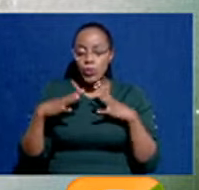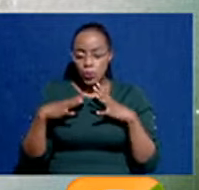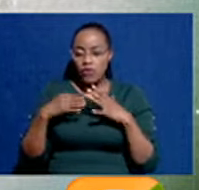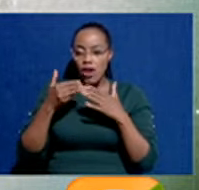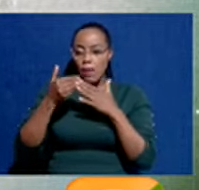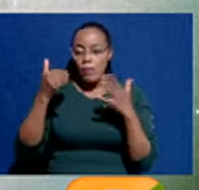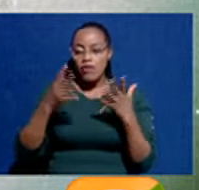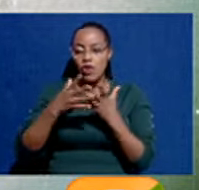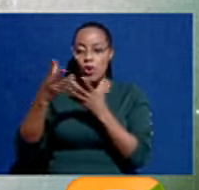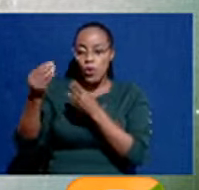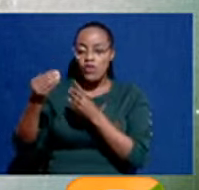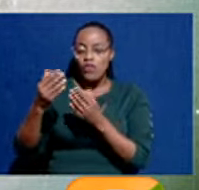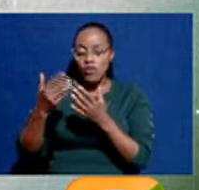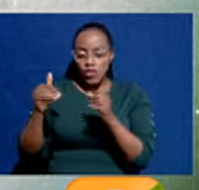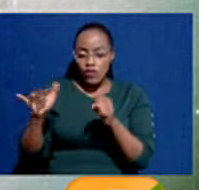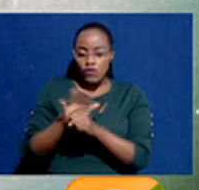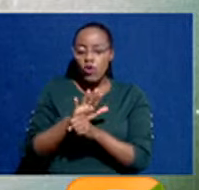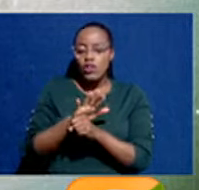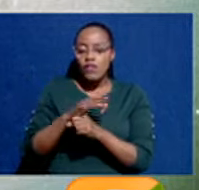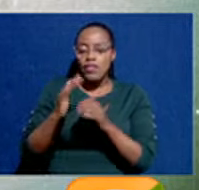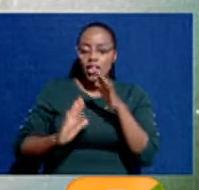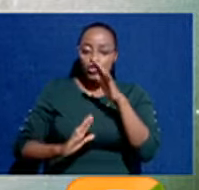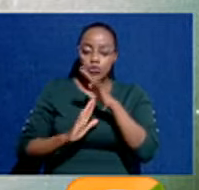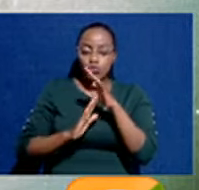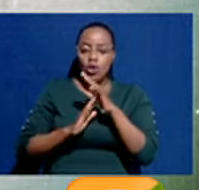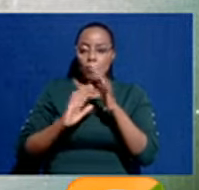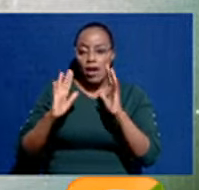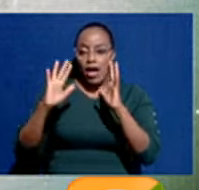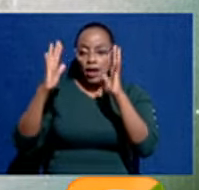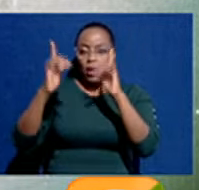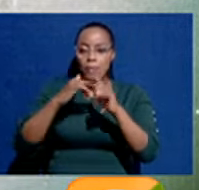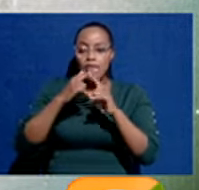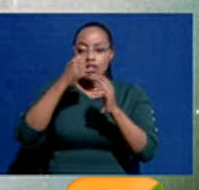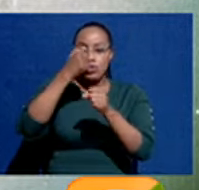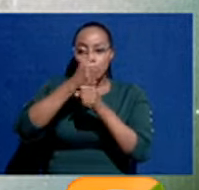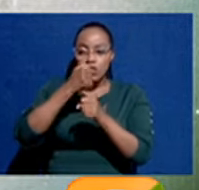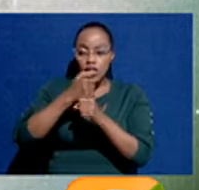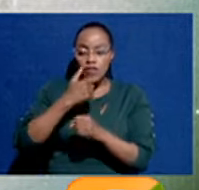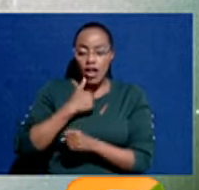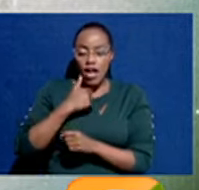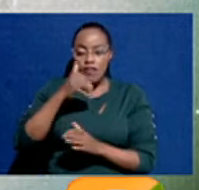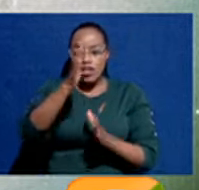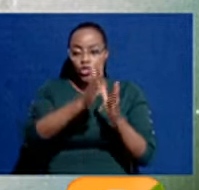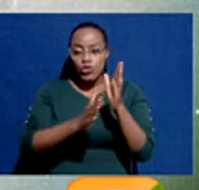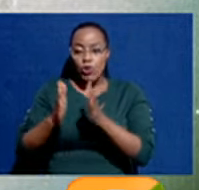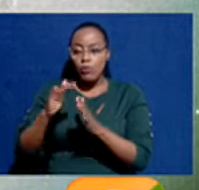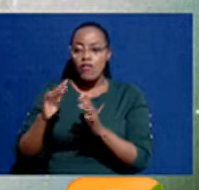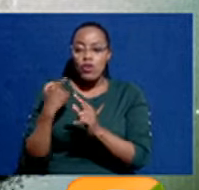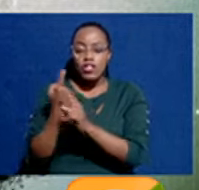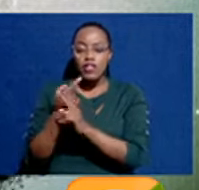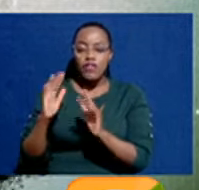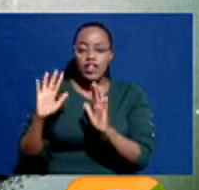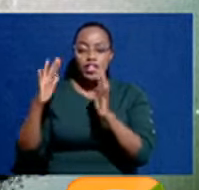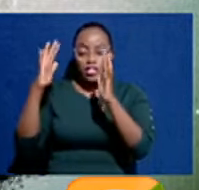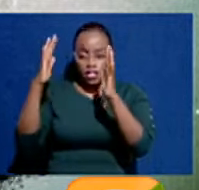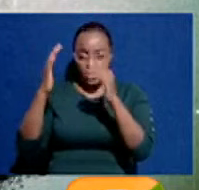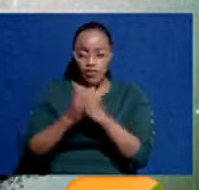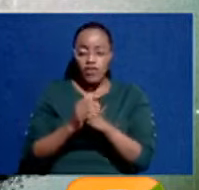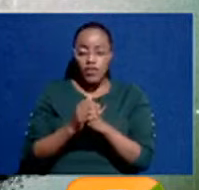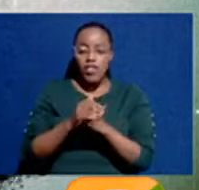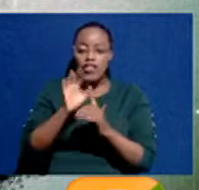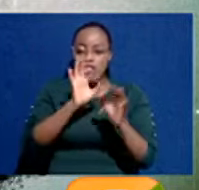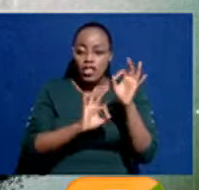before going to the Hall of Supreme Harmony. It was also for the emperor to prepare for ceremonies. At the Hall